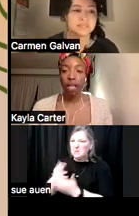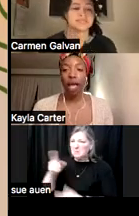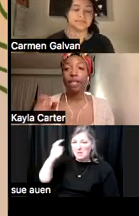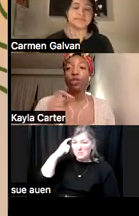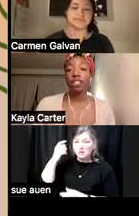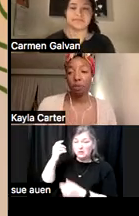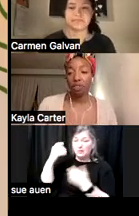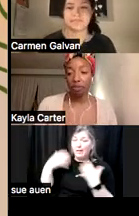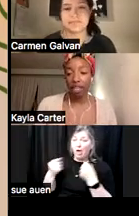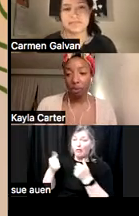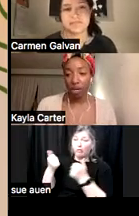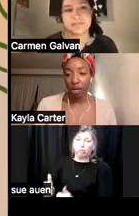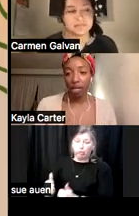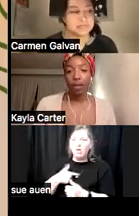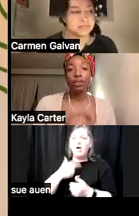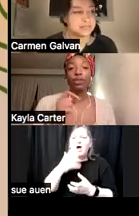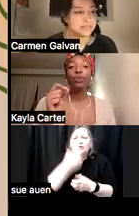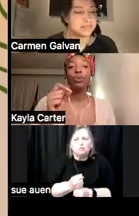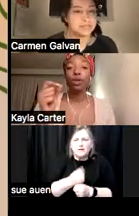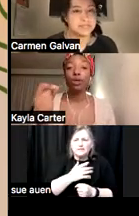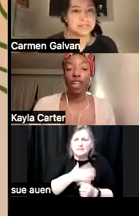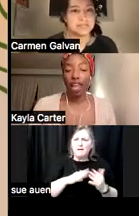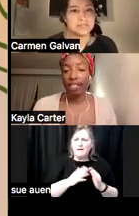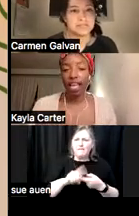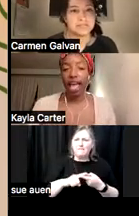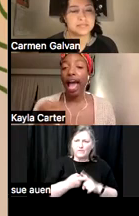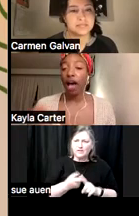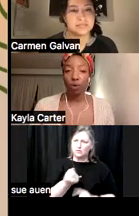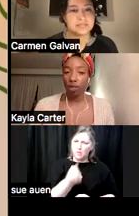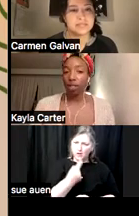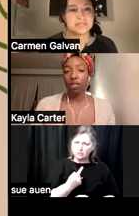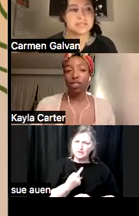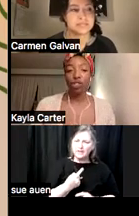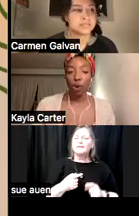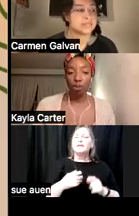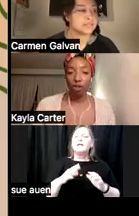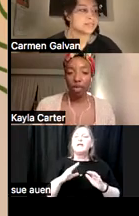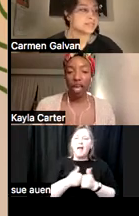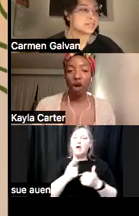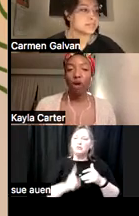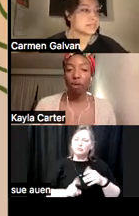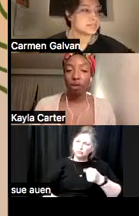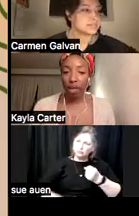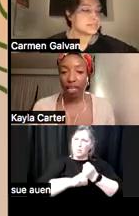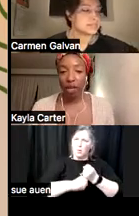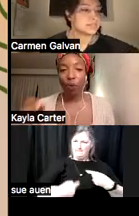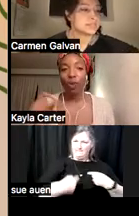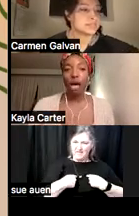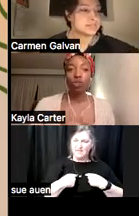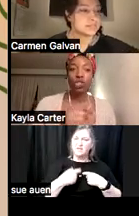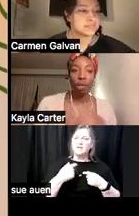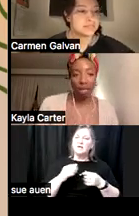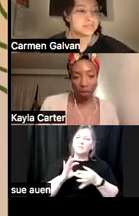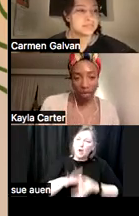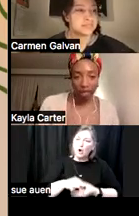well. I trust members of my community to understand how to show up for me around money